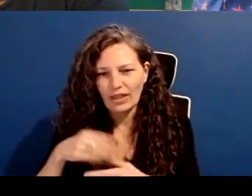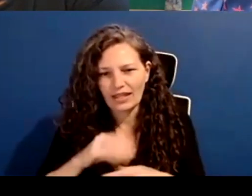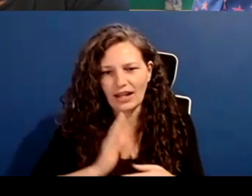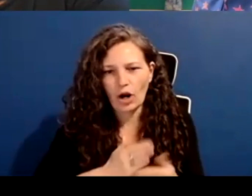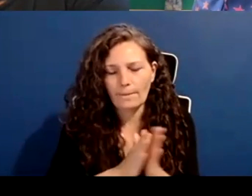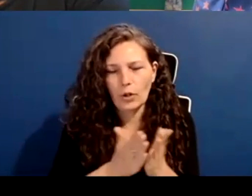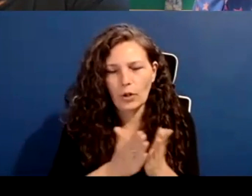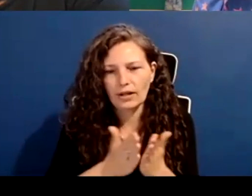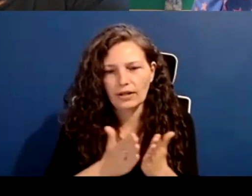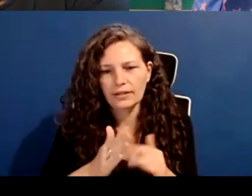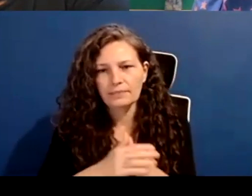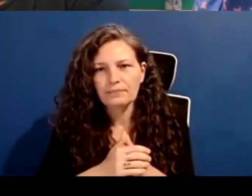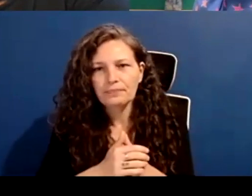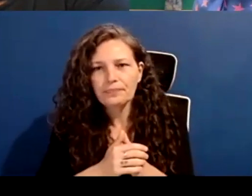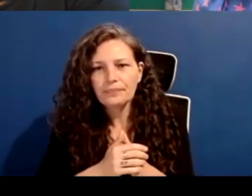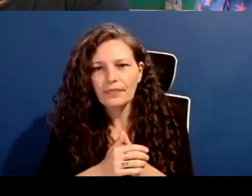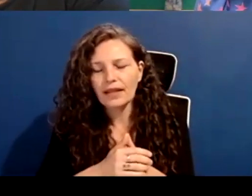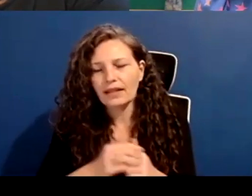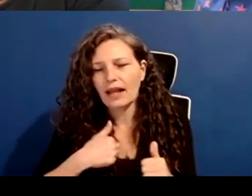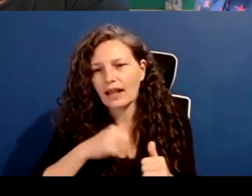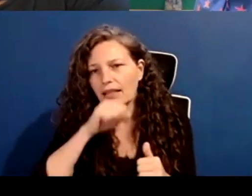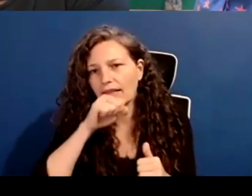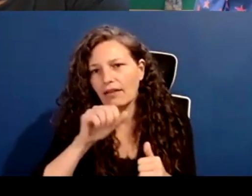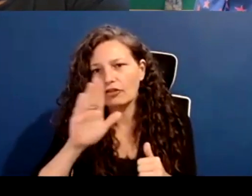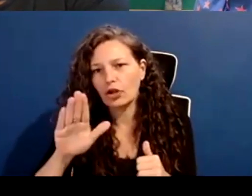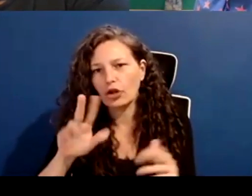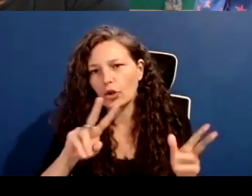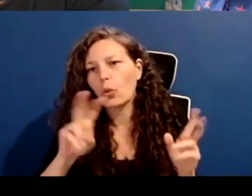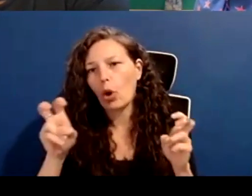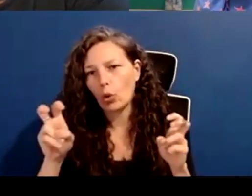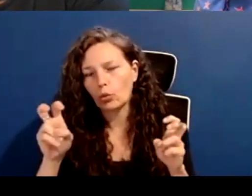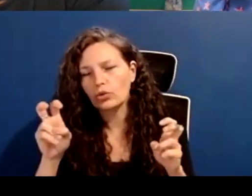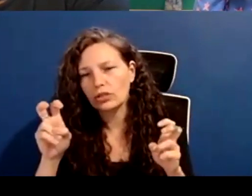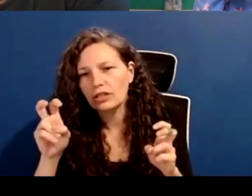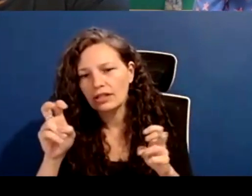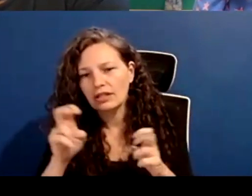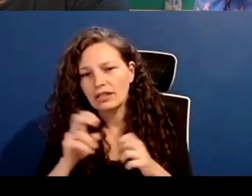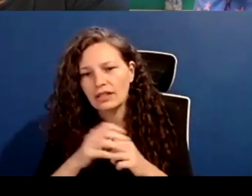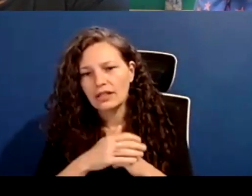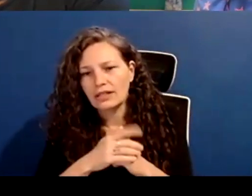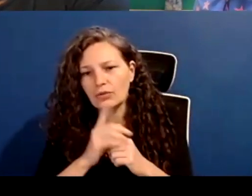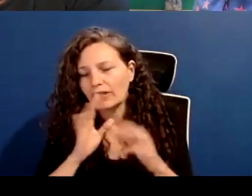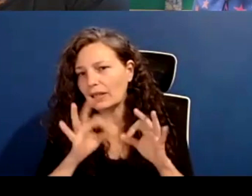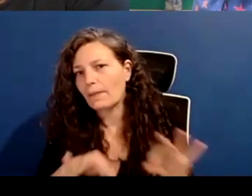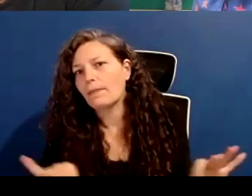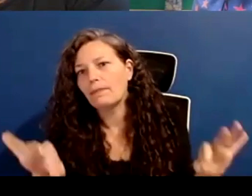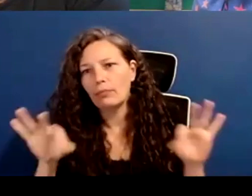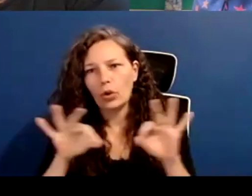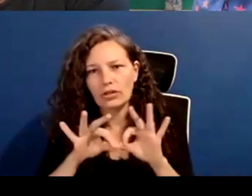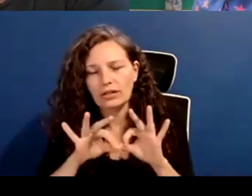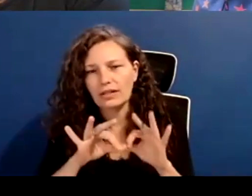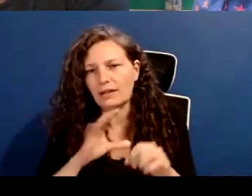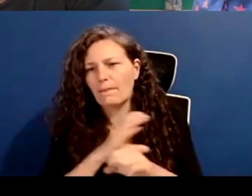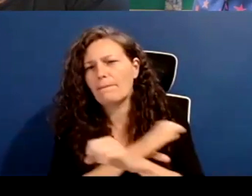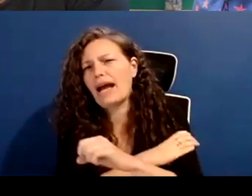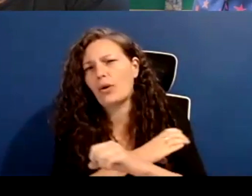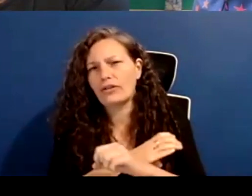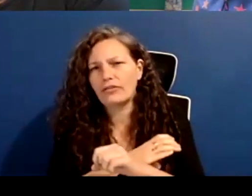even discriminate against God. I think that's a powerful and important quote. And we just